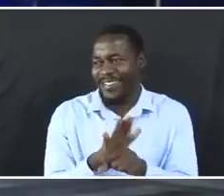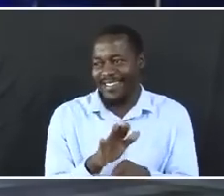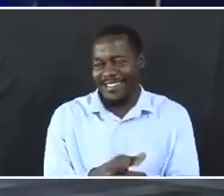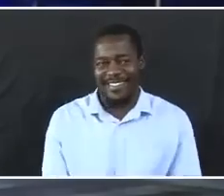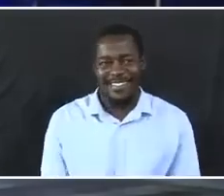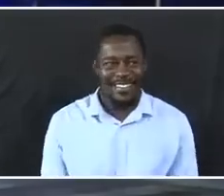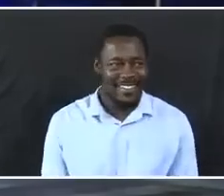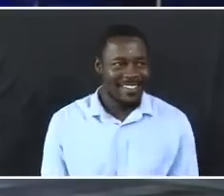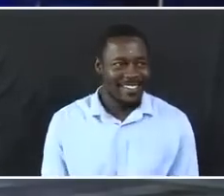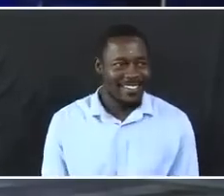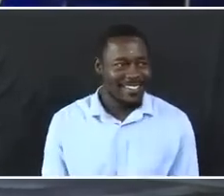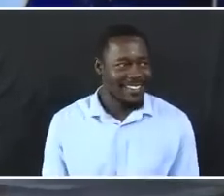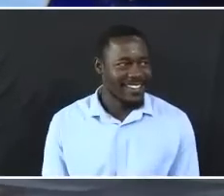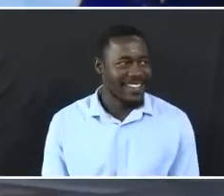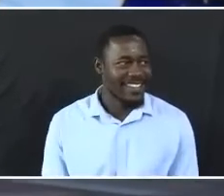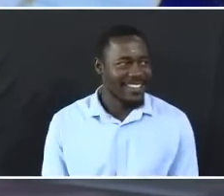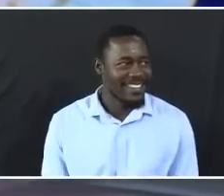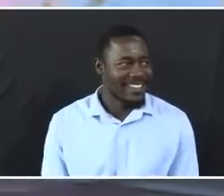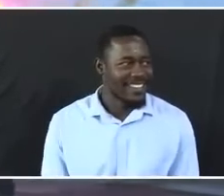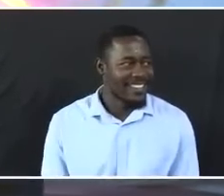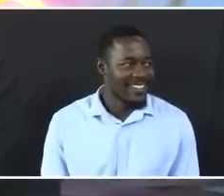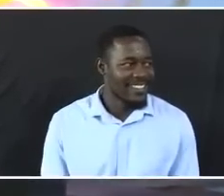Mwambie ajaribu.